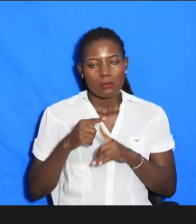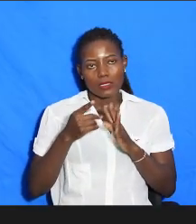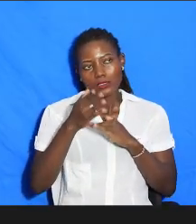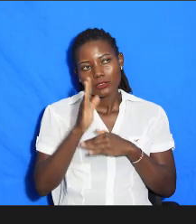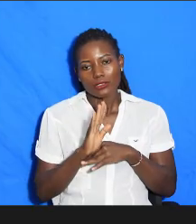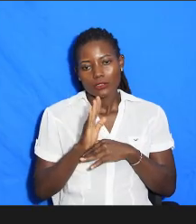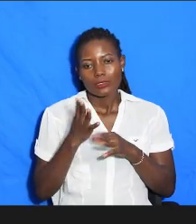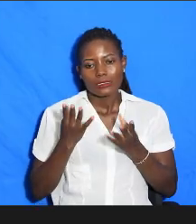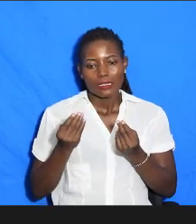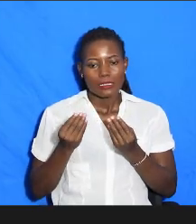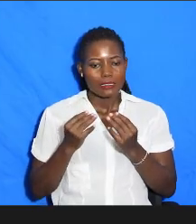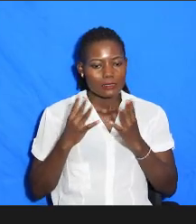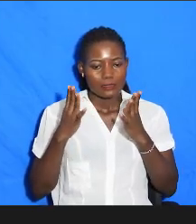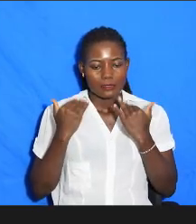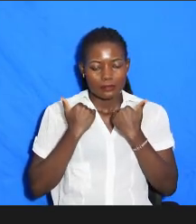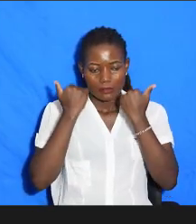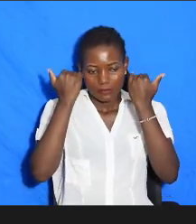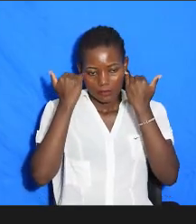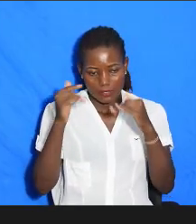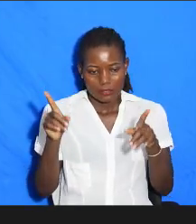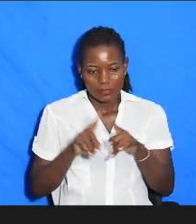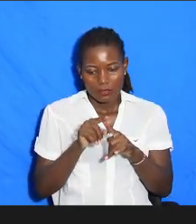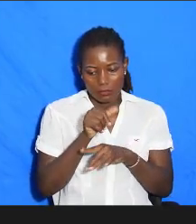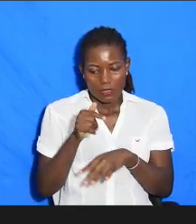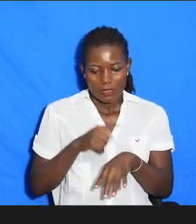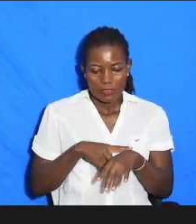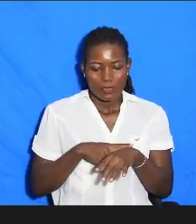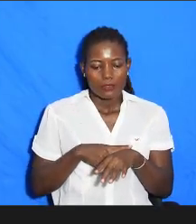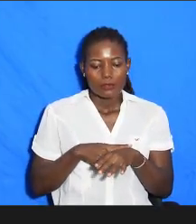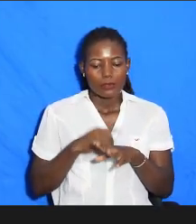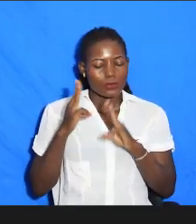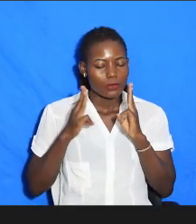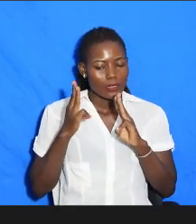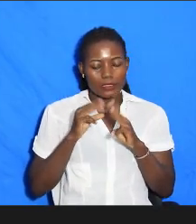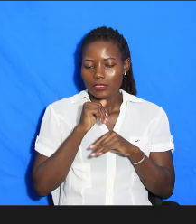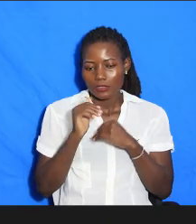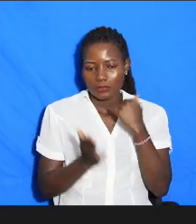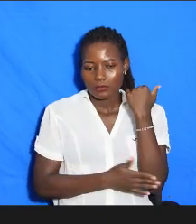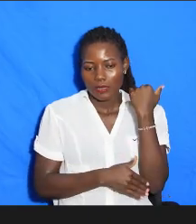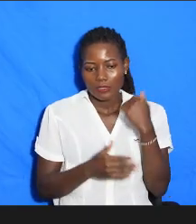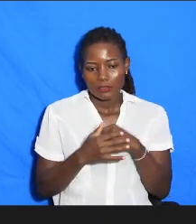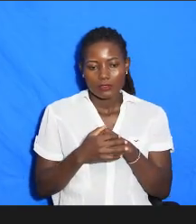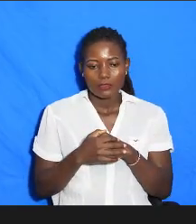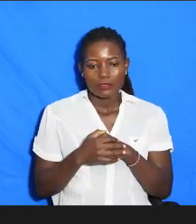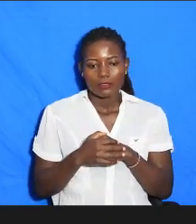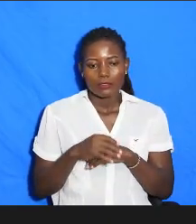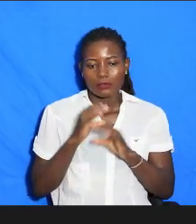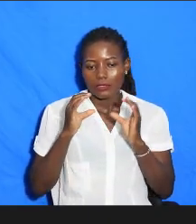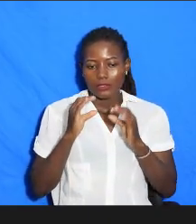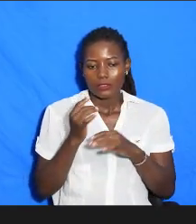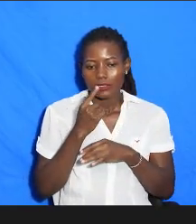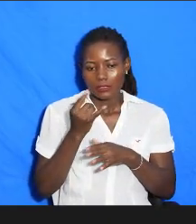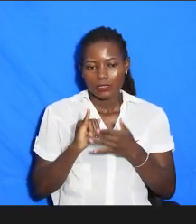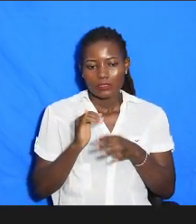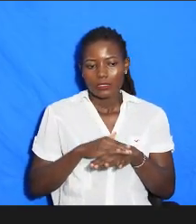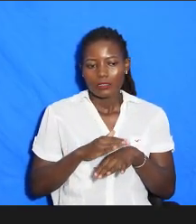to kind of ease the tension that I have. And sometimes, of course, tension is not bad because my coach normally says when you have the adrenaline, it's a good thing. That means